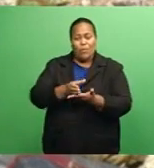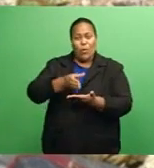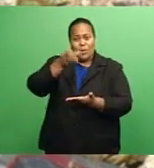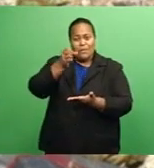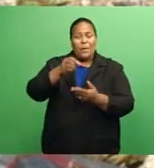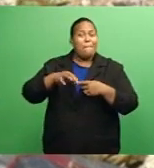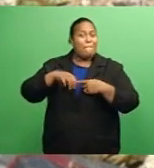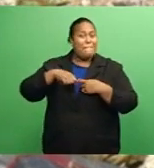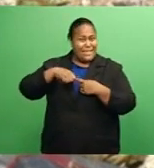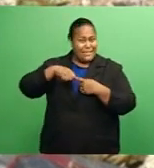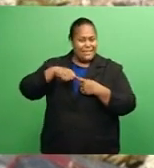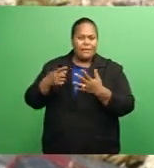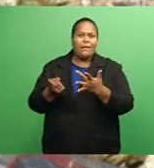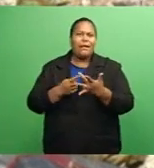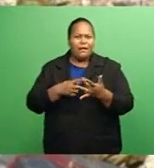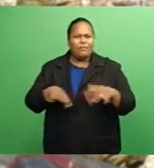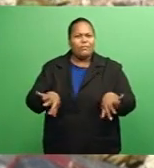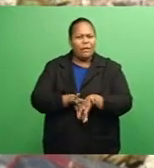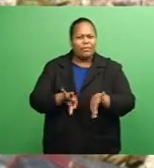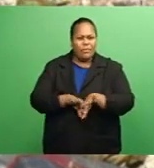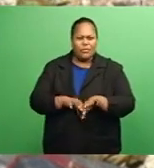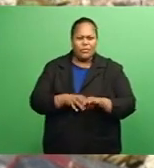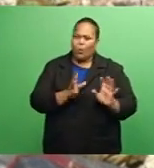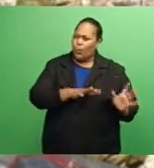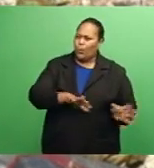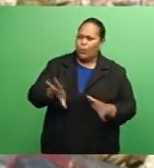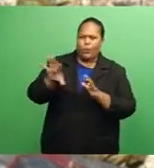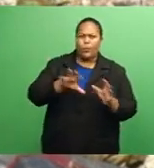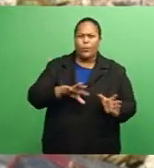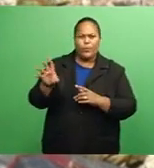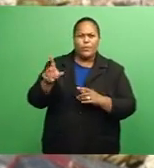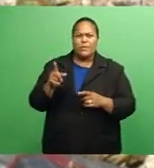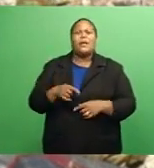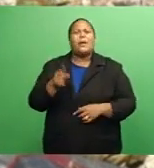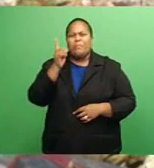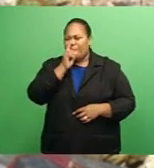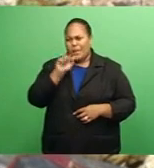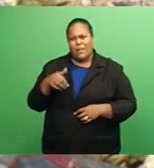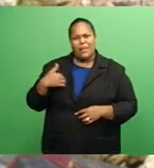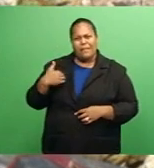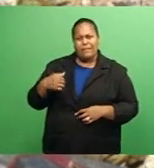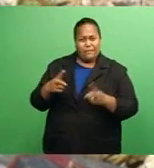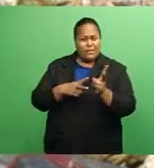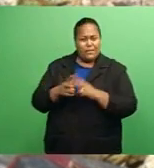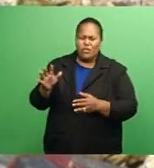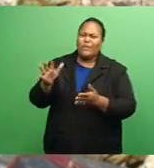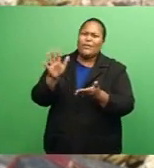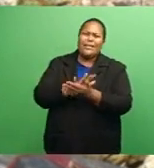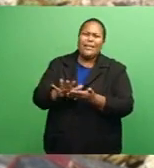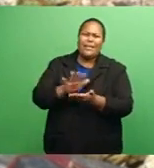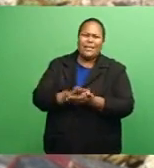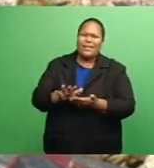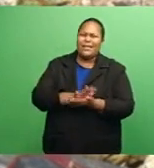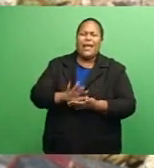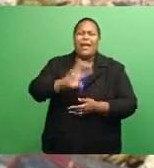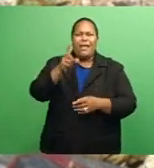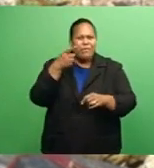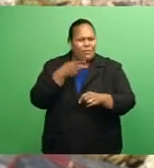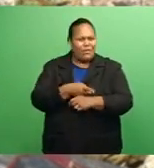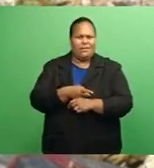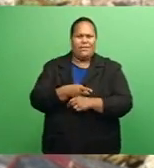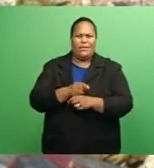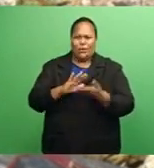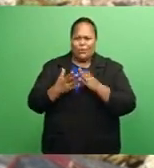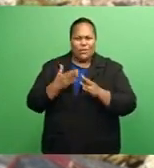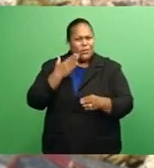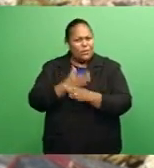plastics, tins and other rubbish are what people of Subobo had to clear during their communal work every week. This is what